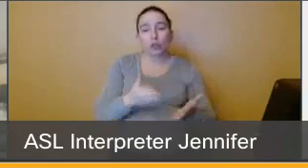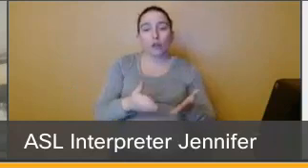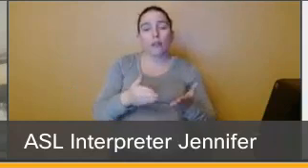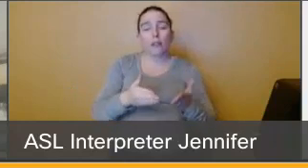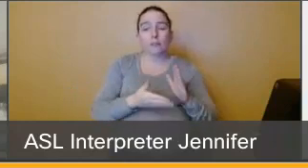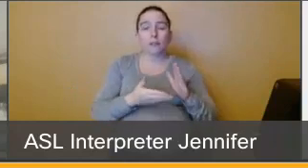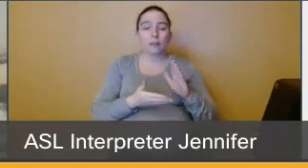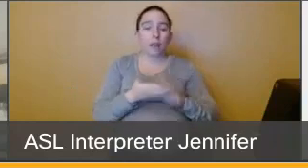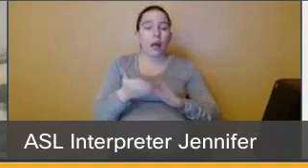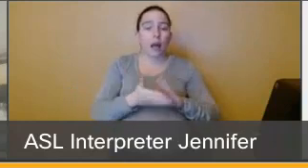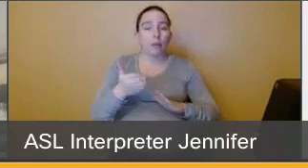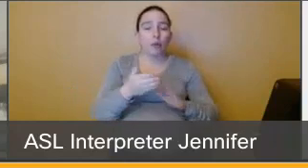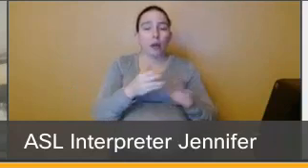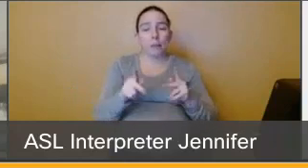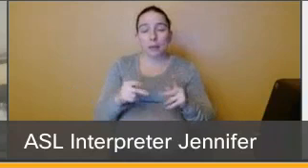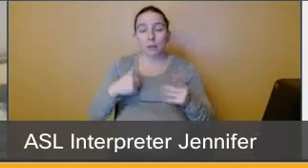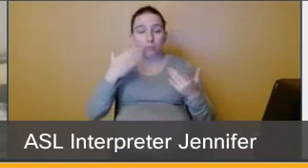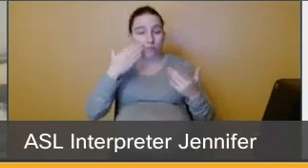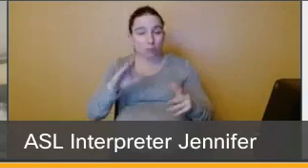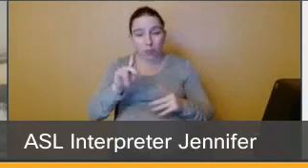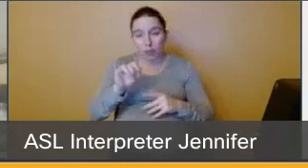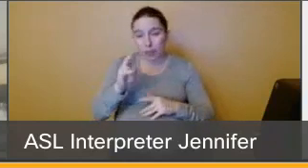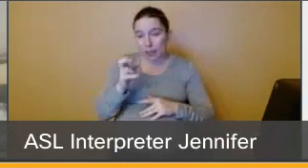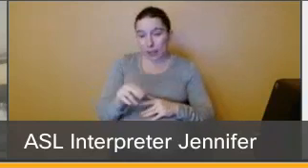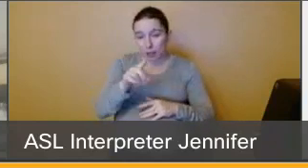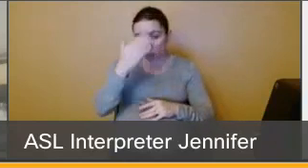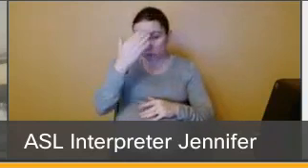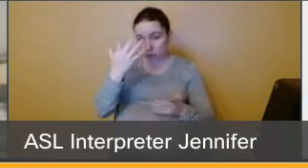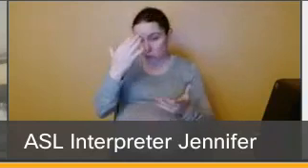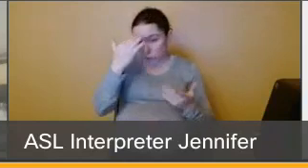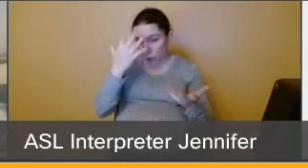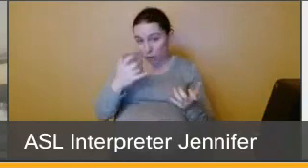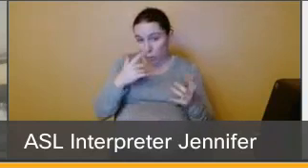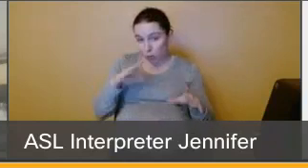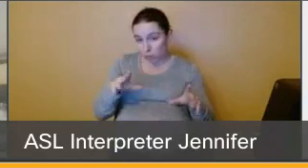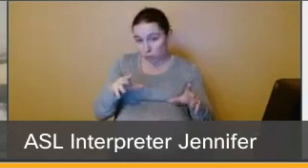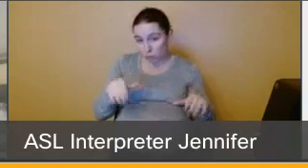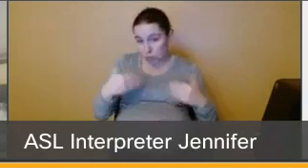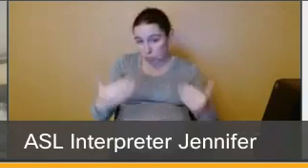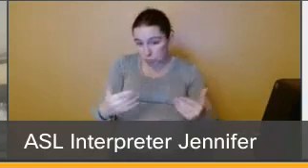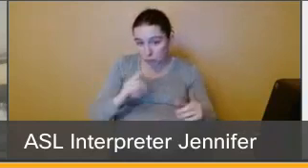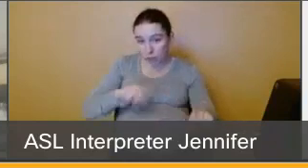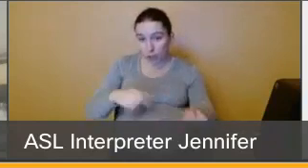state-operated individuals. So, Kevin, I don't know if you want to take that one at this time.